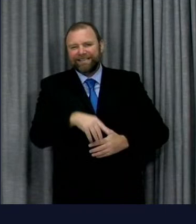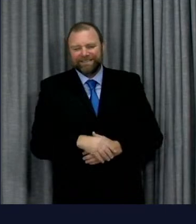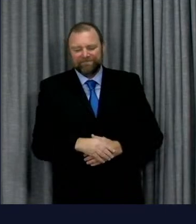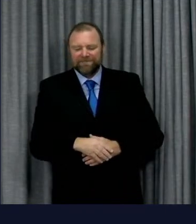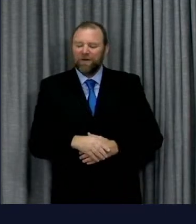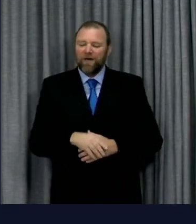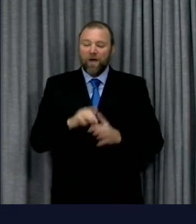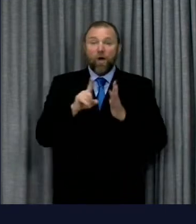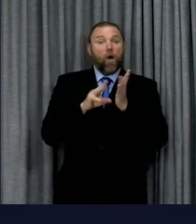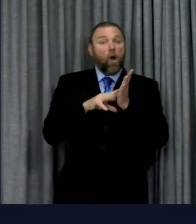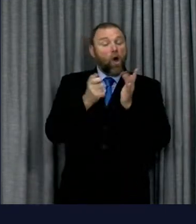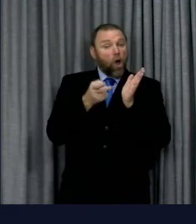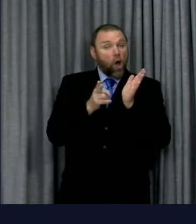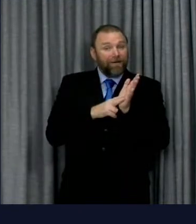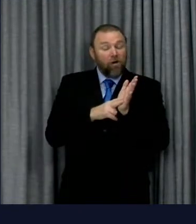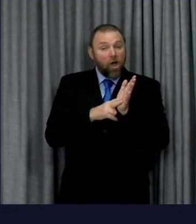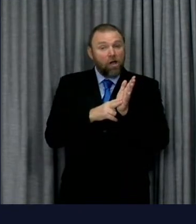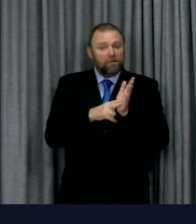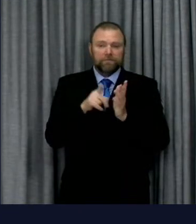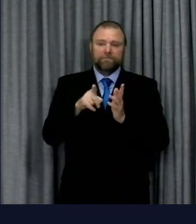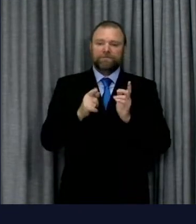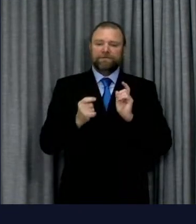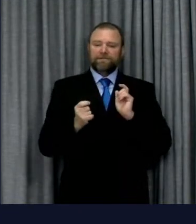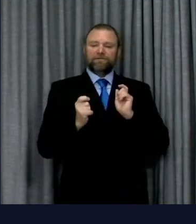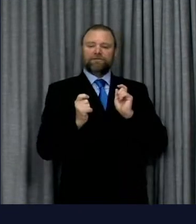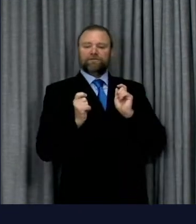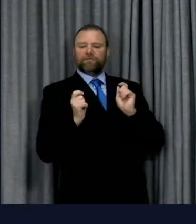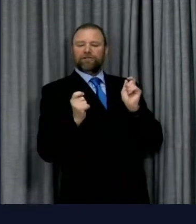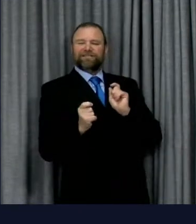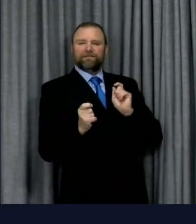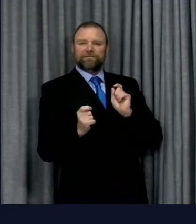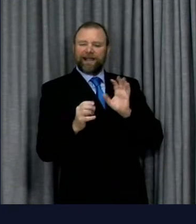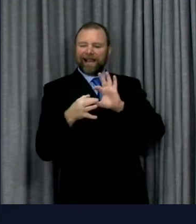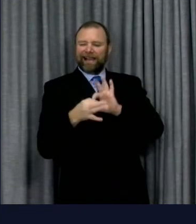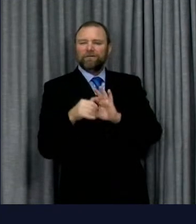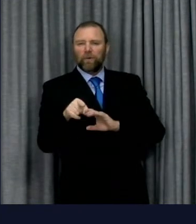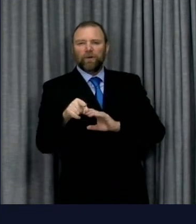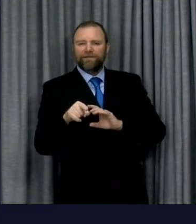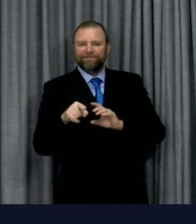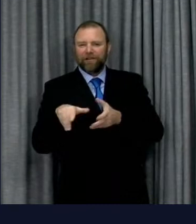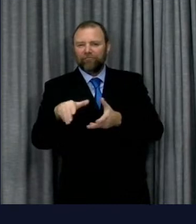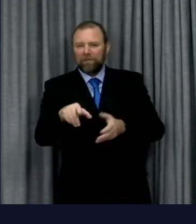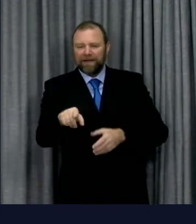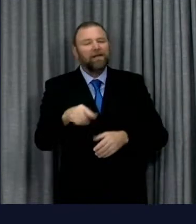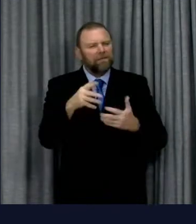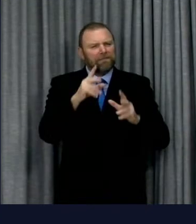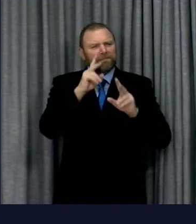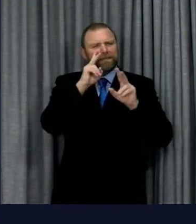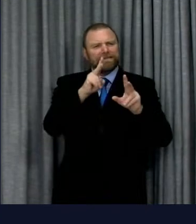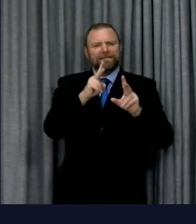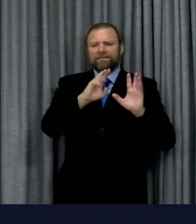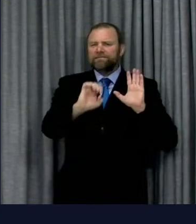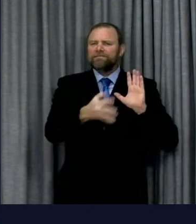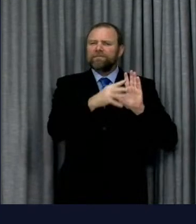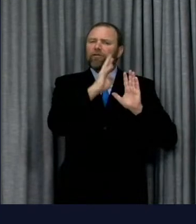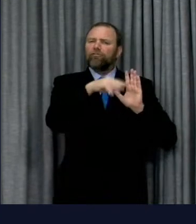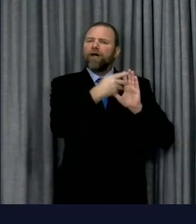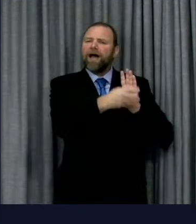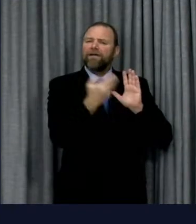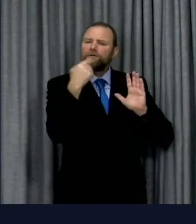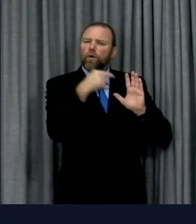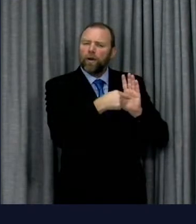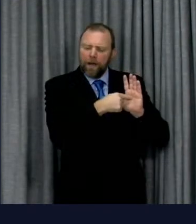wave didn't adjust itself to take account of it. You saw the graphs earlier in